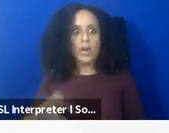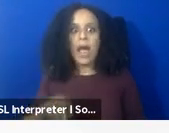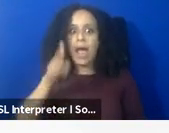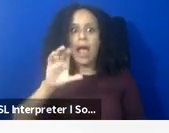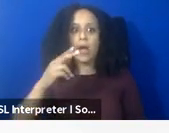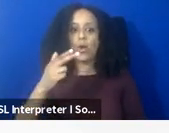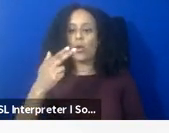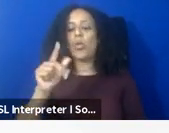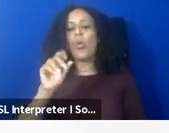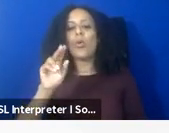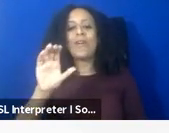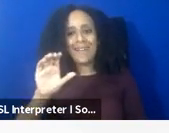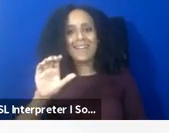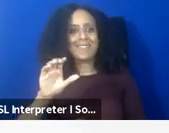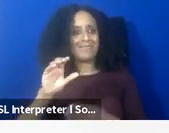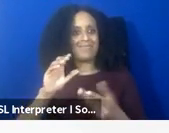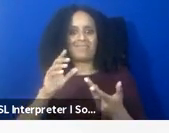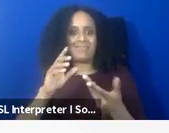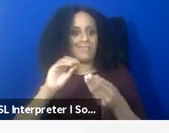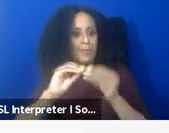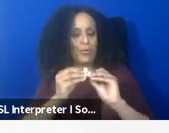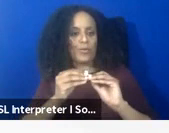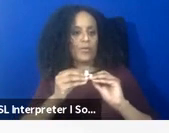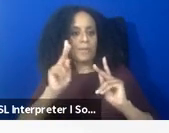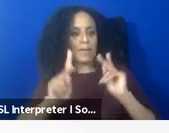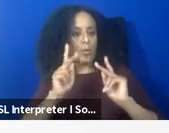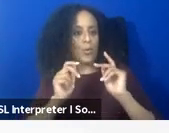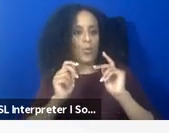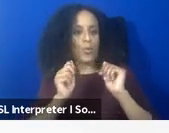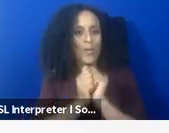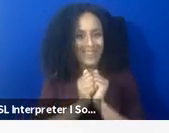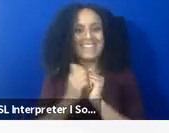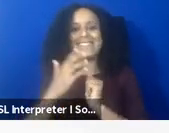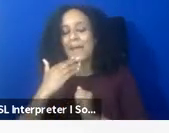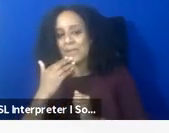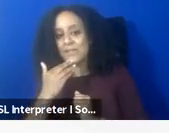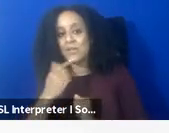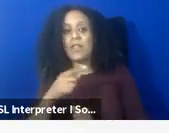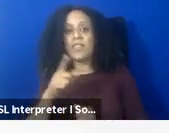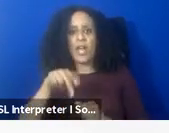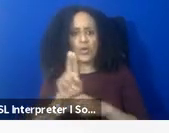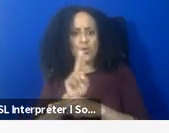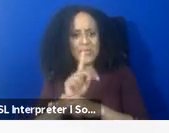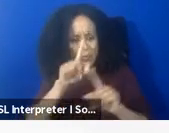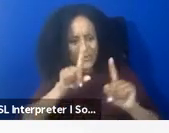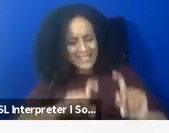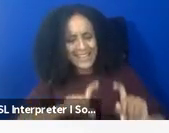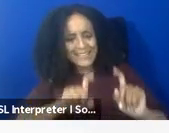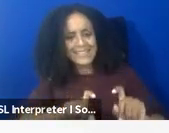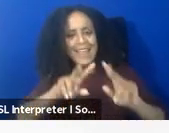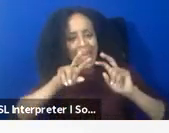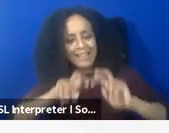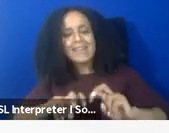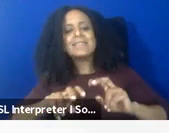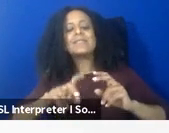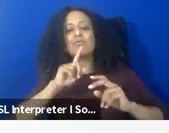postural abnormalities in patients with diabetes. And calorics is a test that we use for vestibular testing, which analyzes a portion